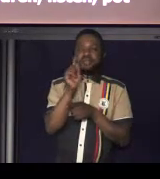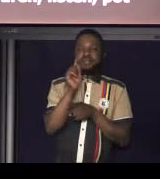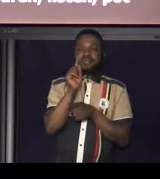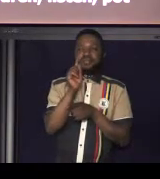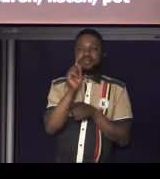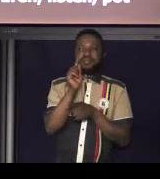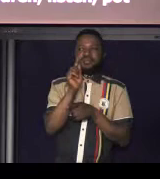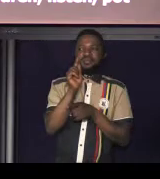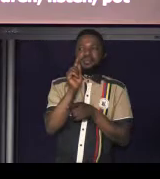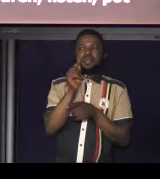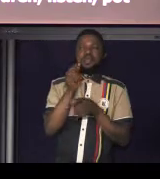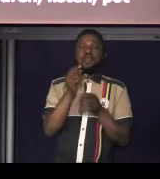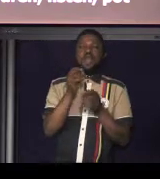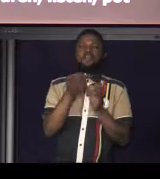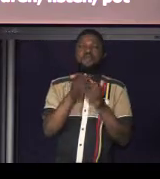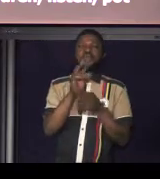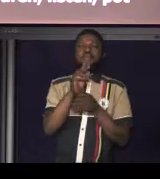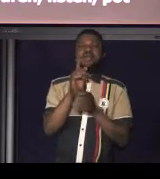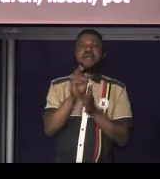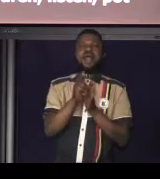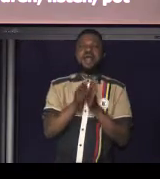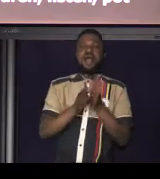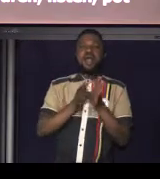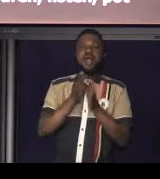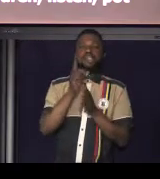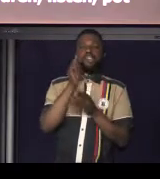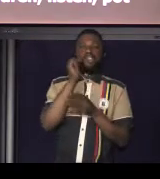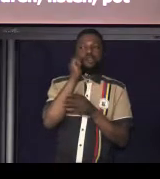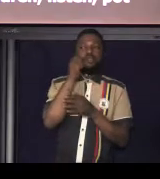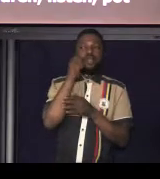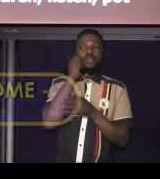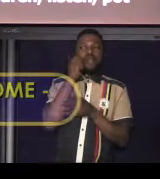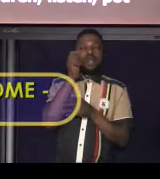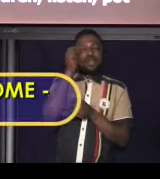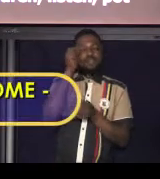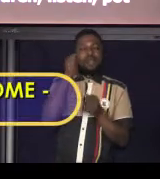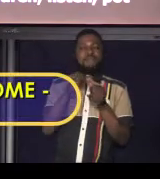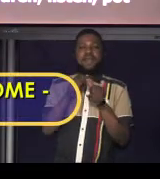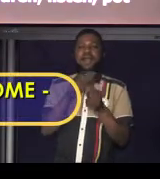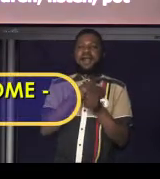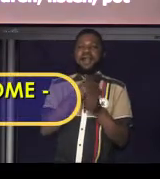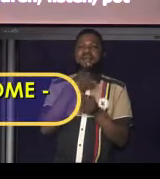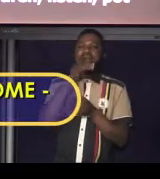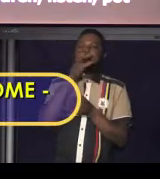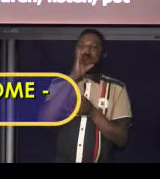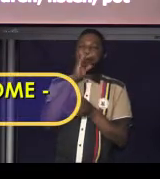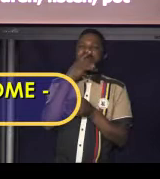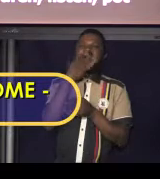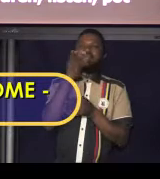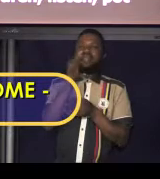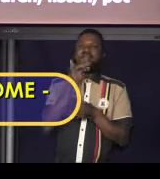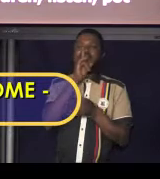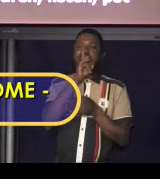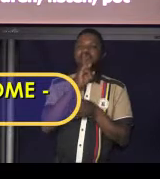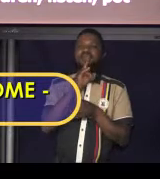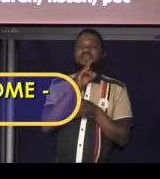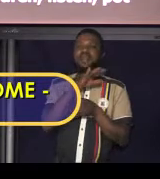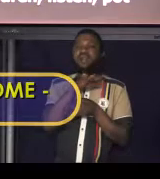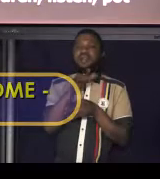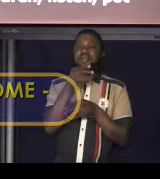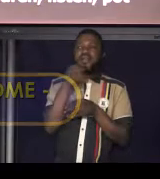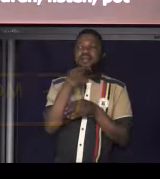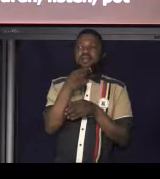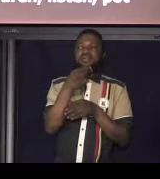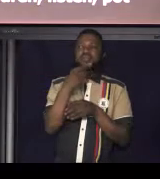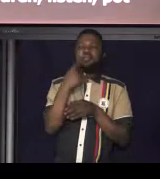Another tick if you have that. Number 3, tomato, remember, drink. There's a silent letter